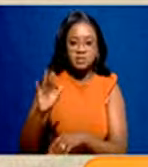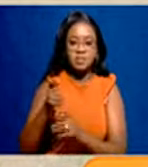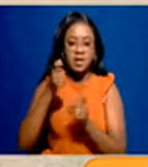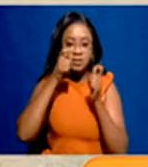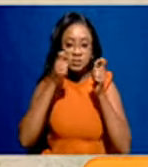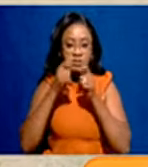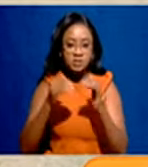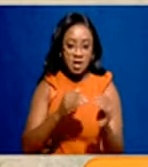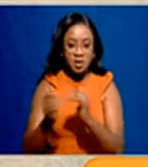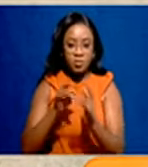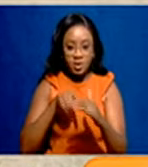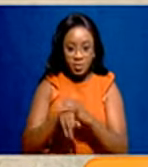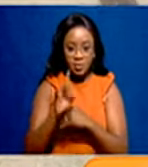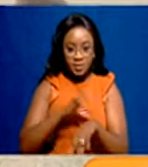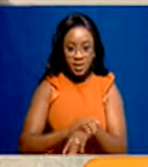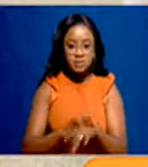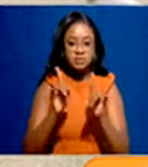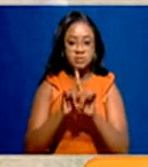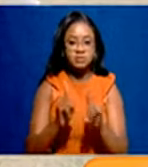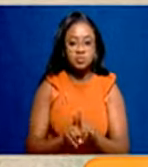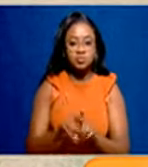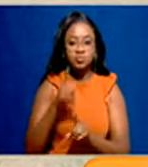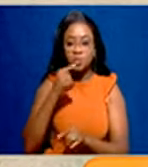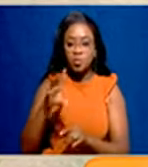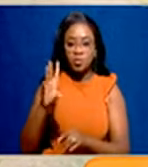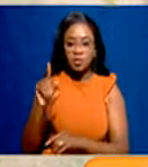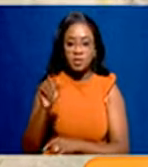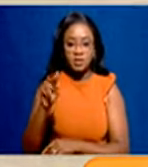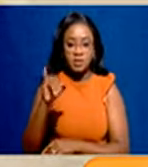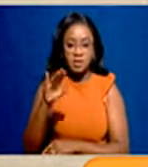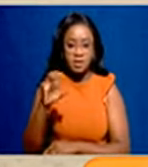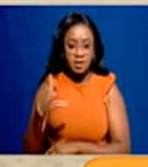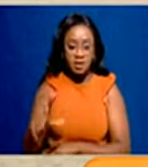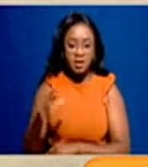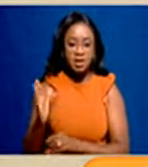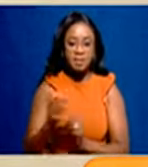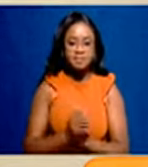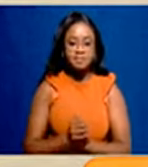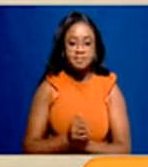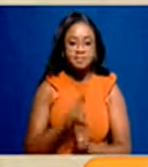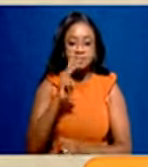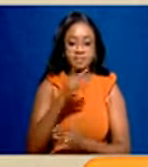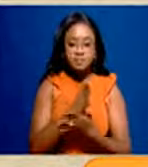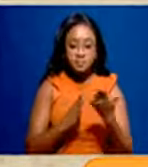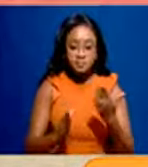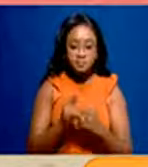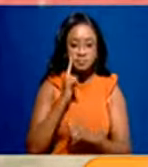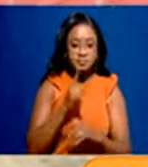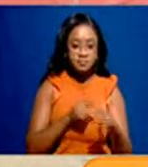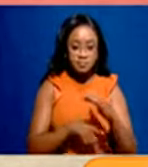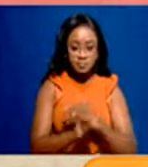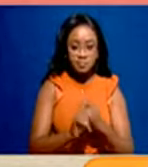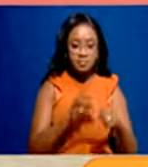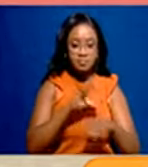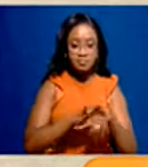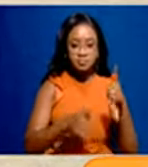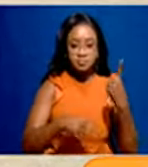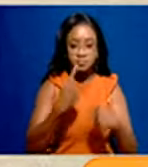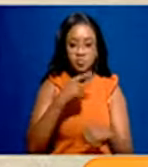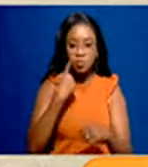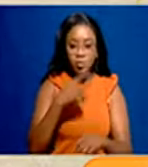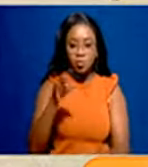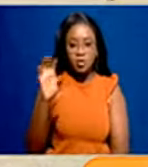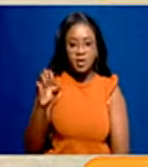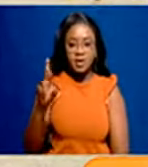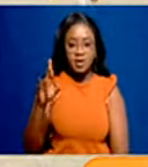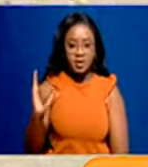international Daniel Sakari. In the second half, Tusker dug deep to find the winning goal, Eric Zakari, finding the